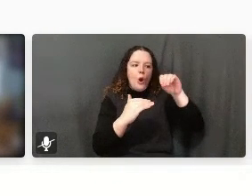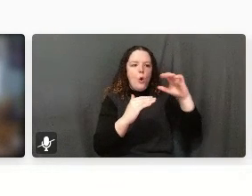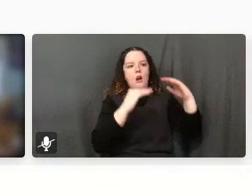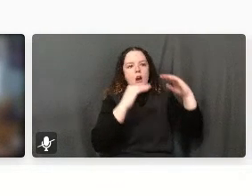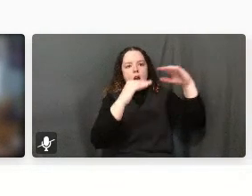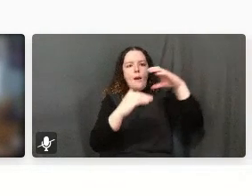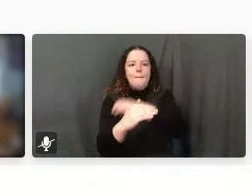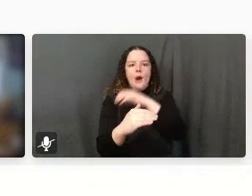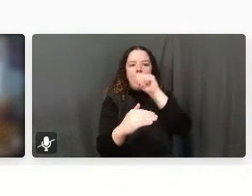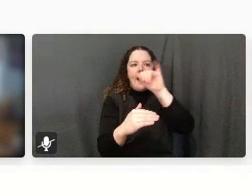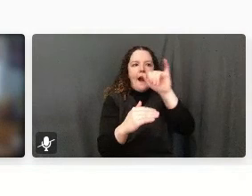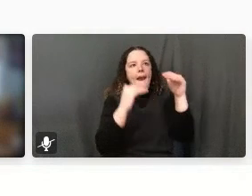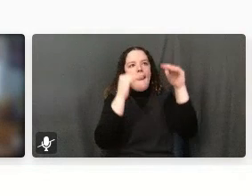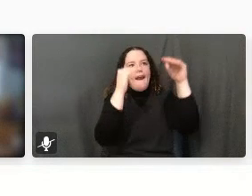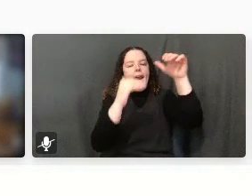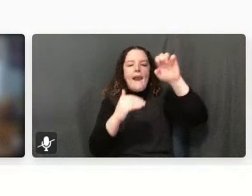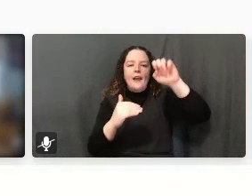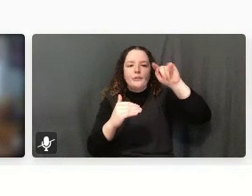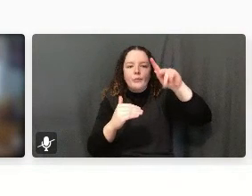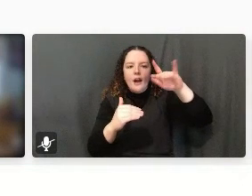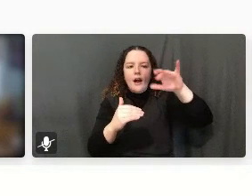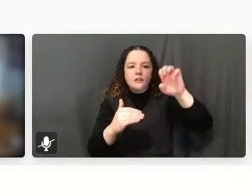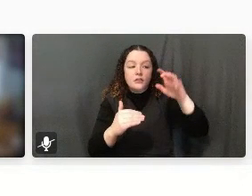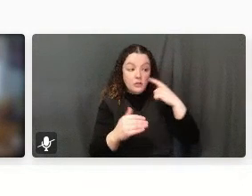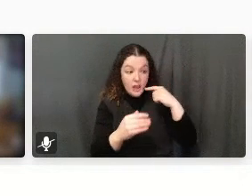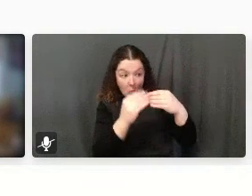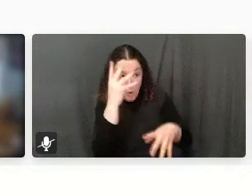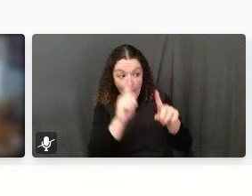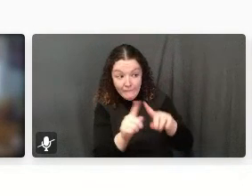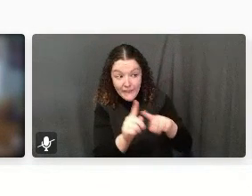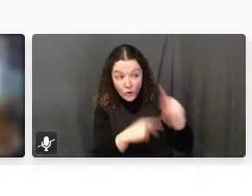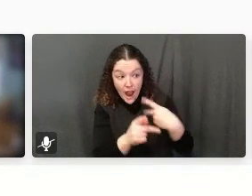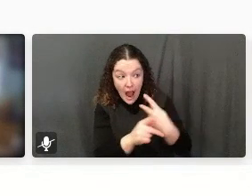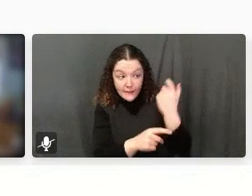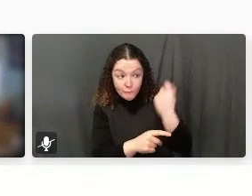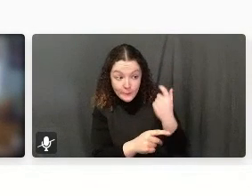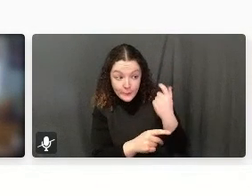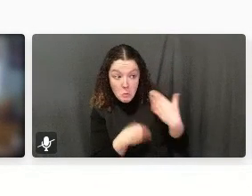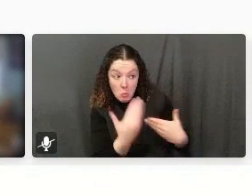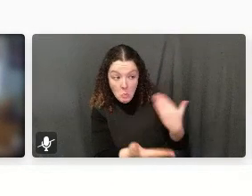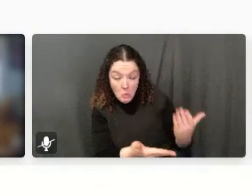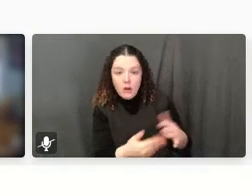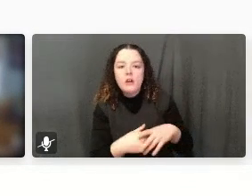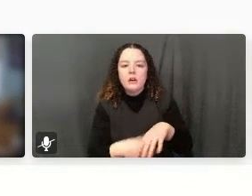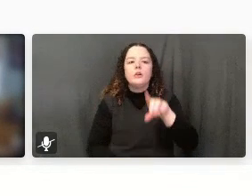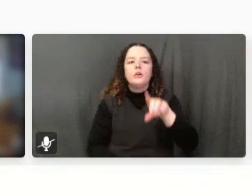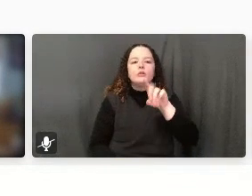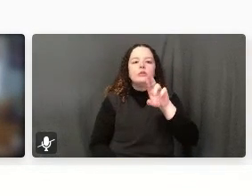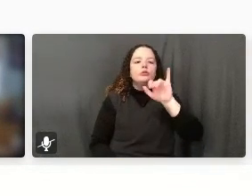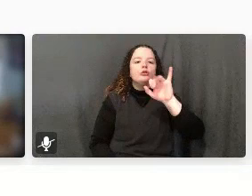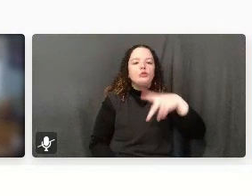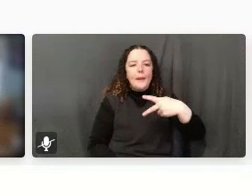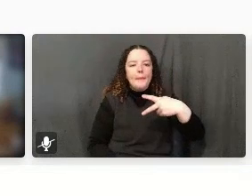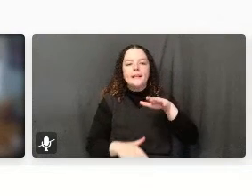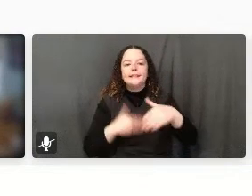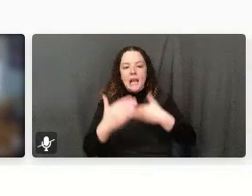might be best for them in their business. So it's the drip sequence. It can be triggered by any item or any activity or any